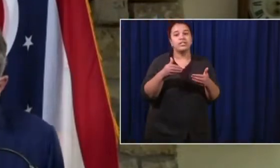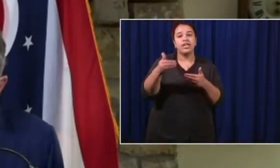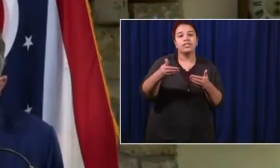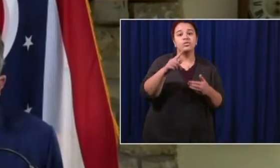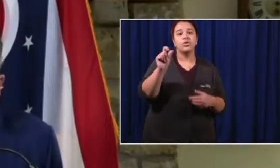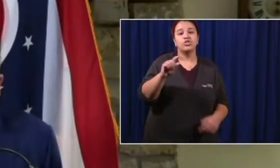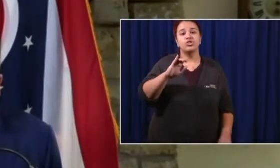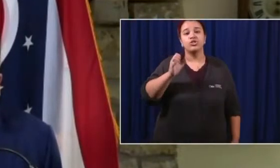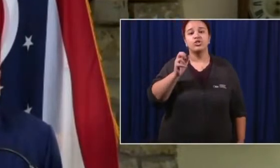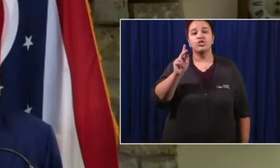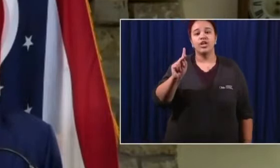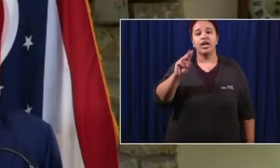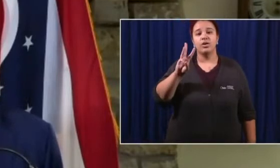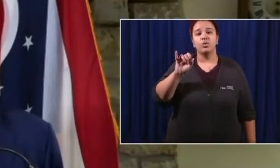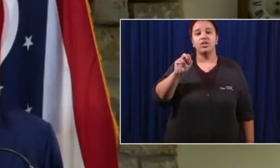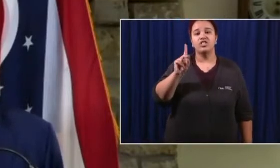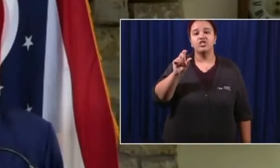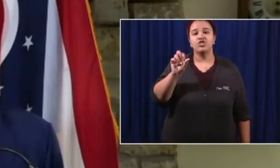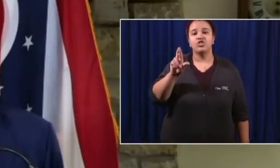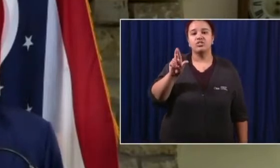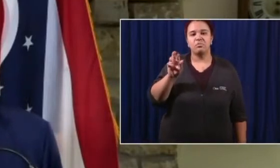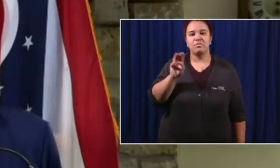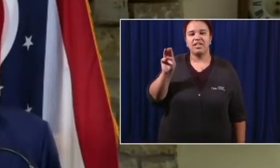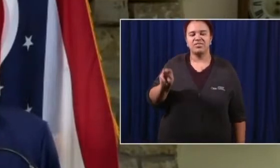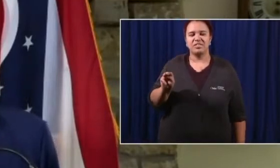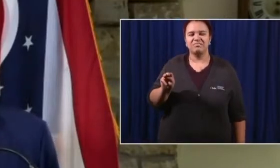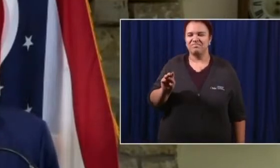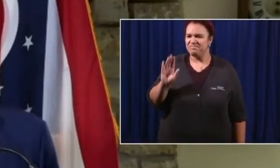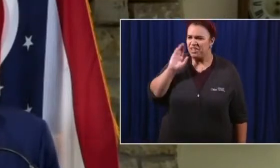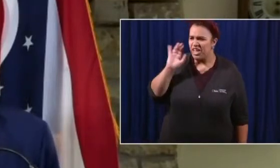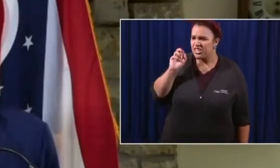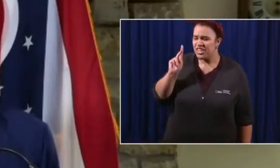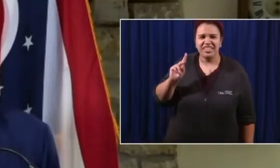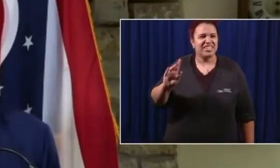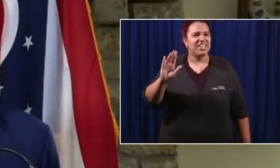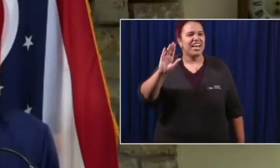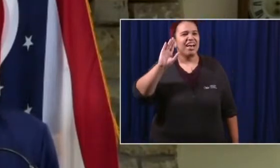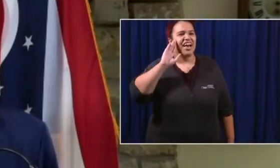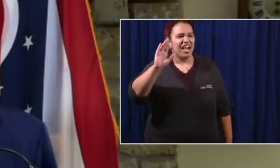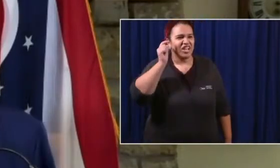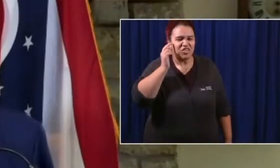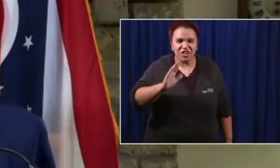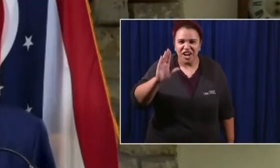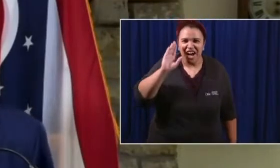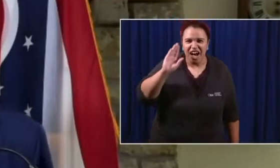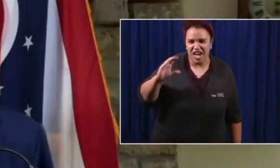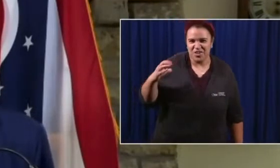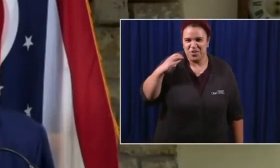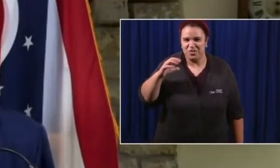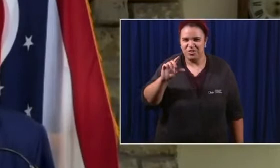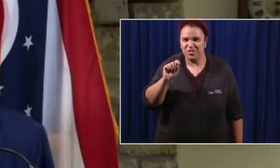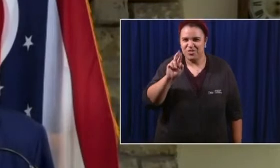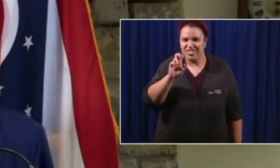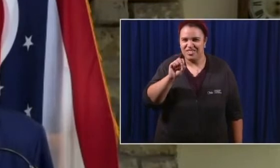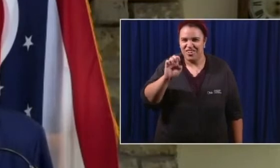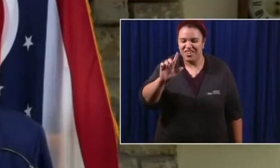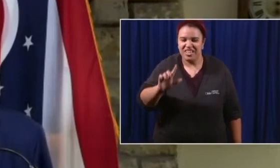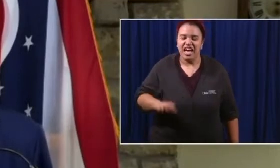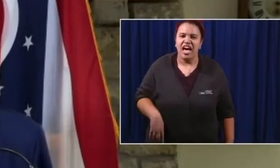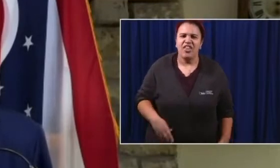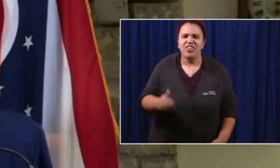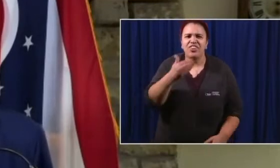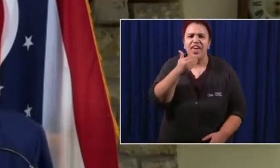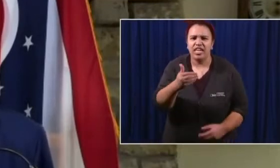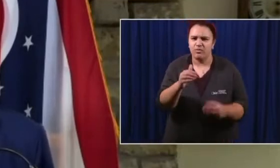Mansfield. Hi, Jack. Hi, Governor. Hi, Coach Tress. Sir, thank you for the update on Partners in Health.